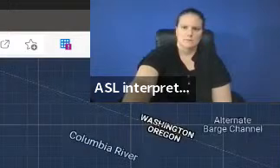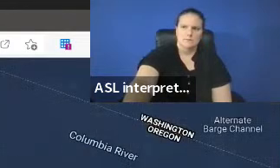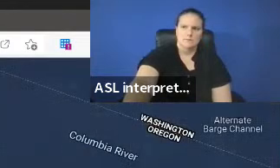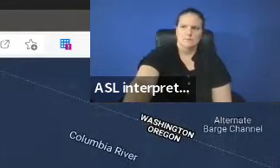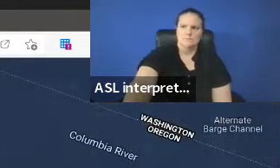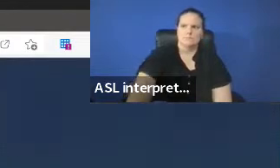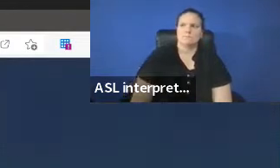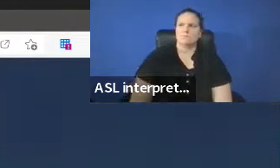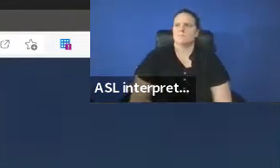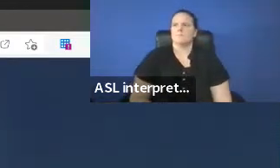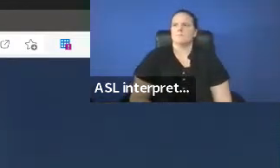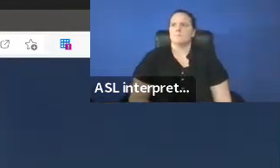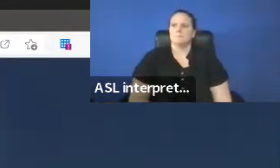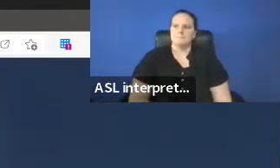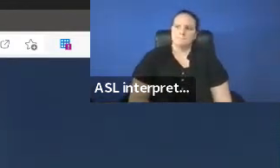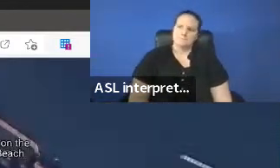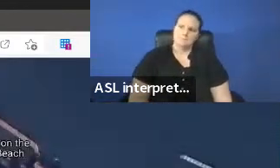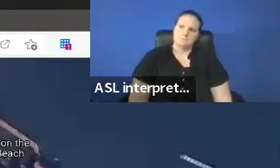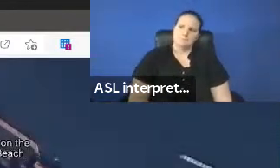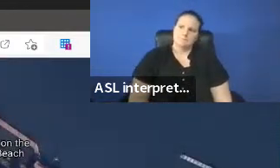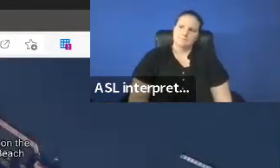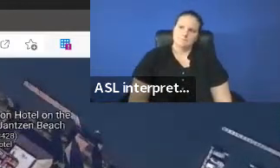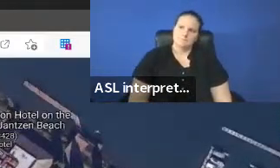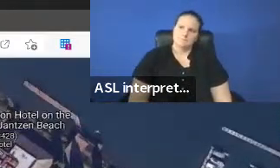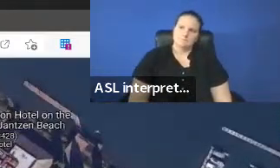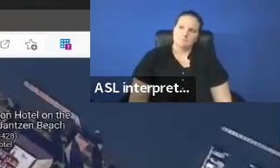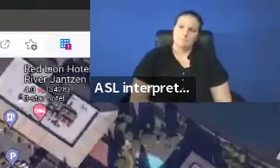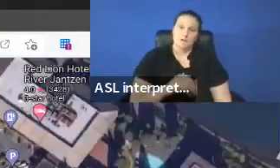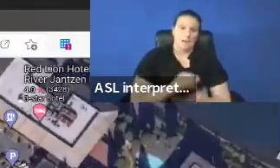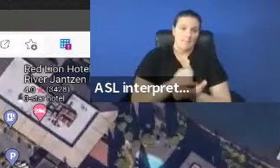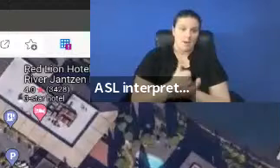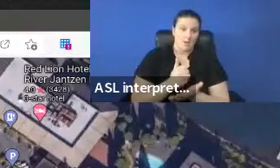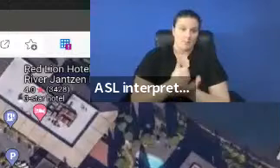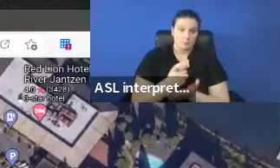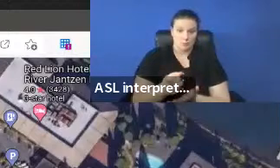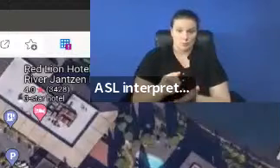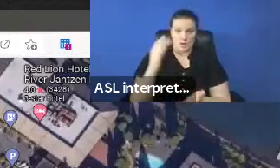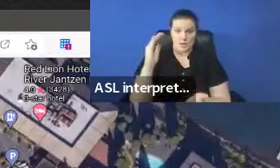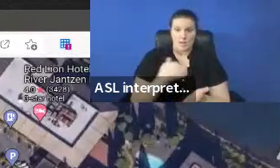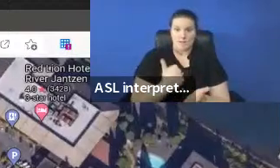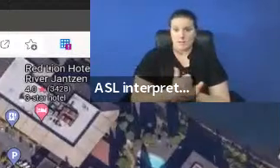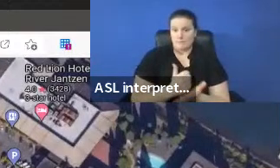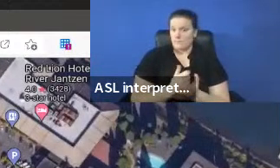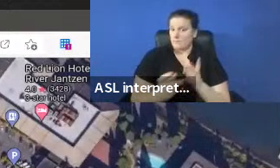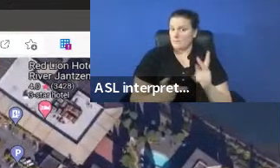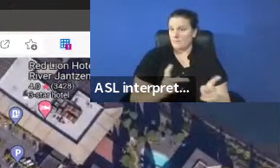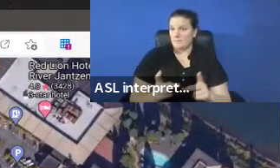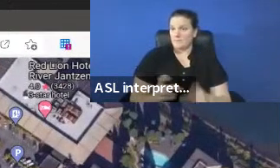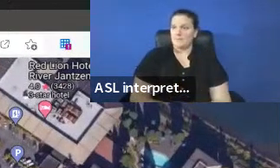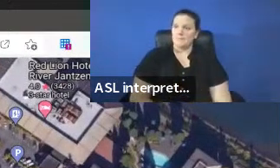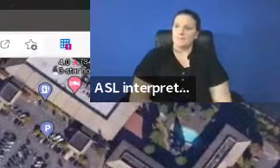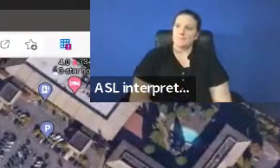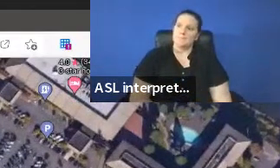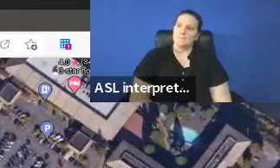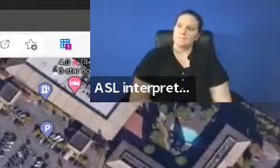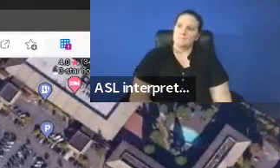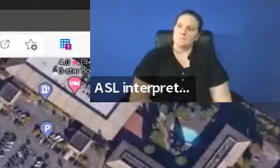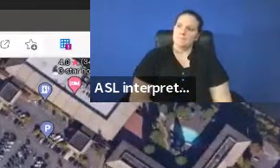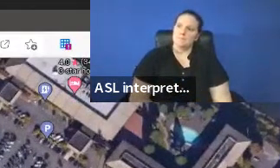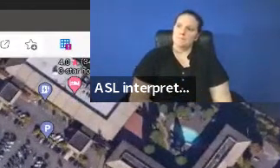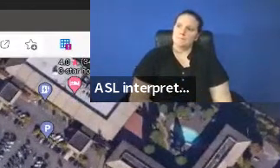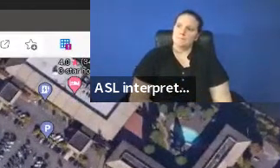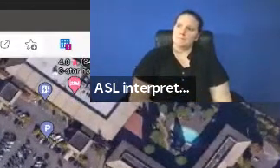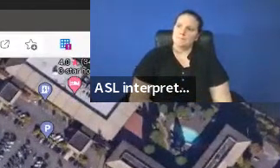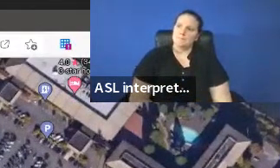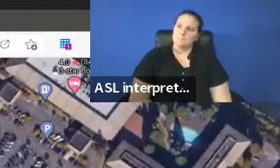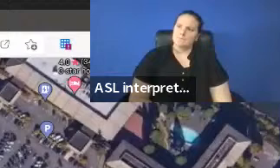do this with the area. I don't know if this is more helpful or less helpful for people. But these are the ones that